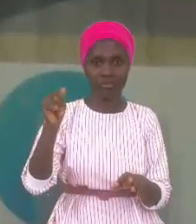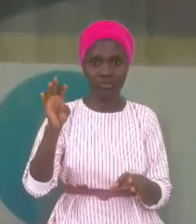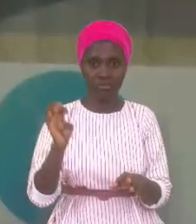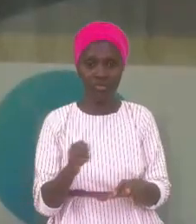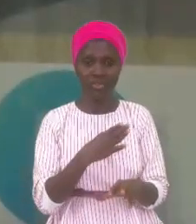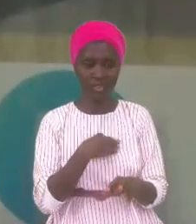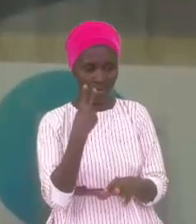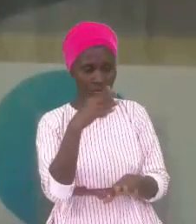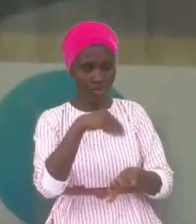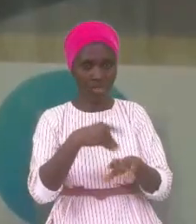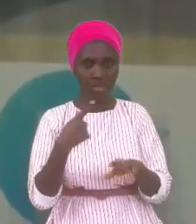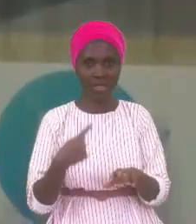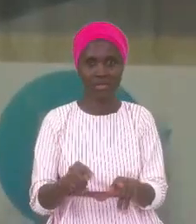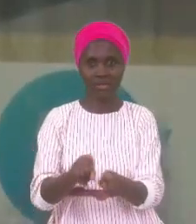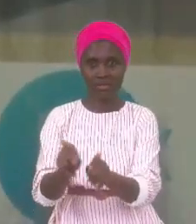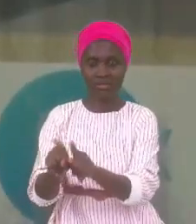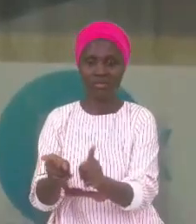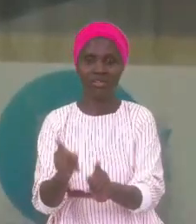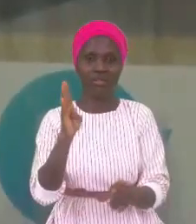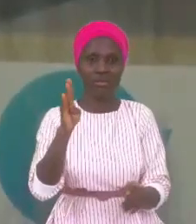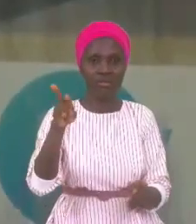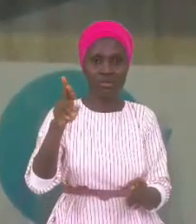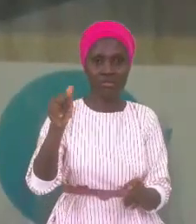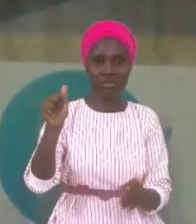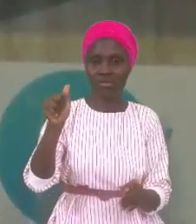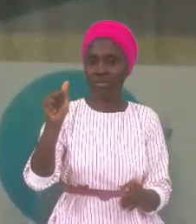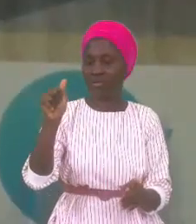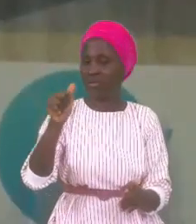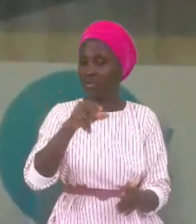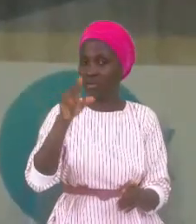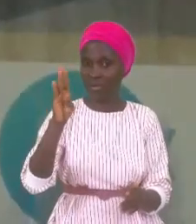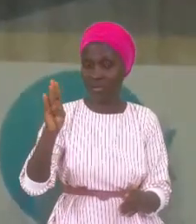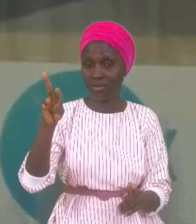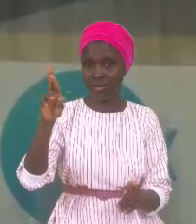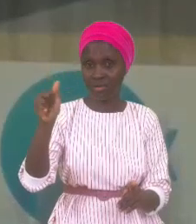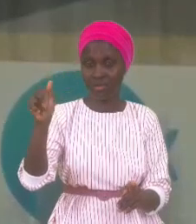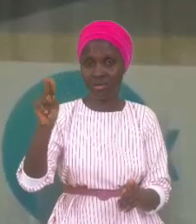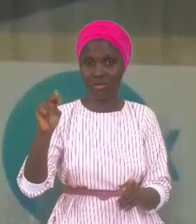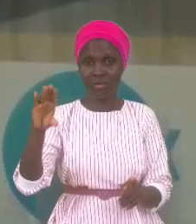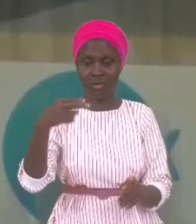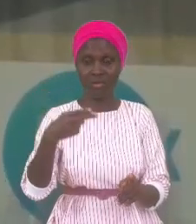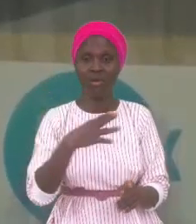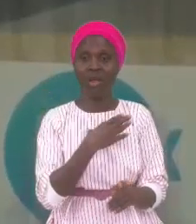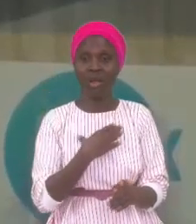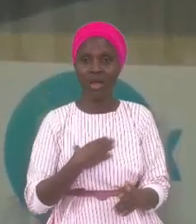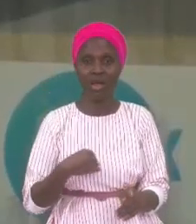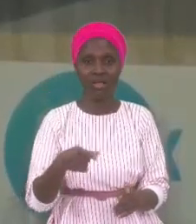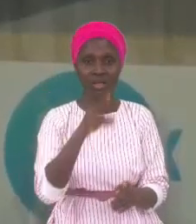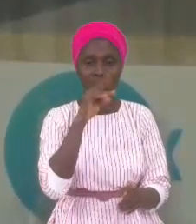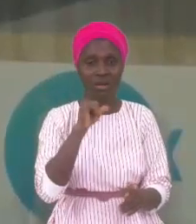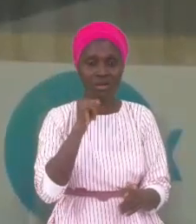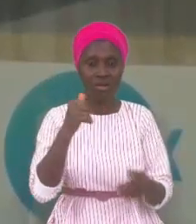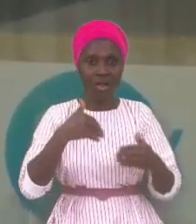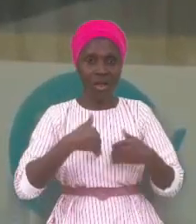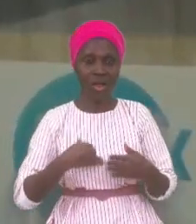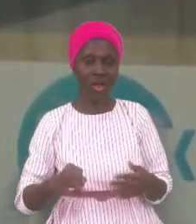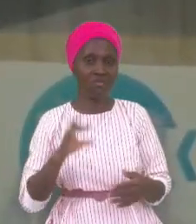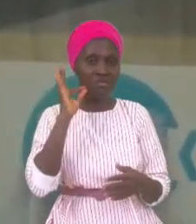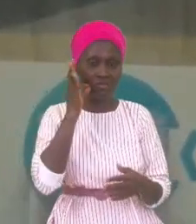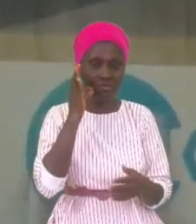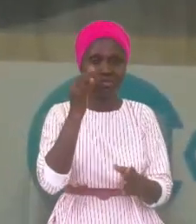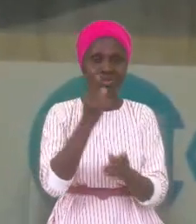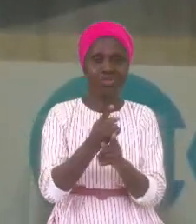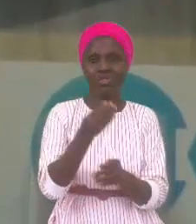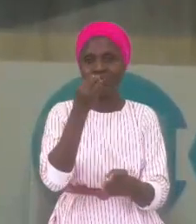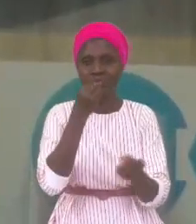and they're just taking sap and taking all the things in the vine, but they're not bearing fruit. And those who are